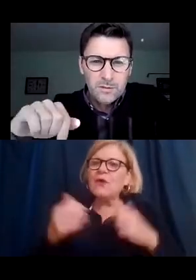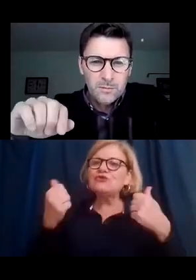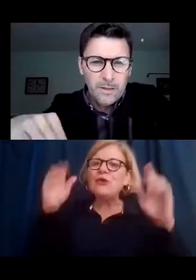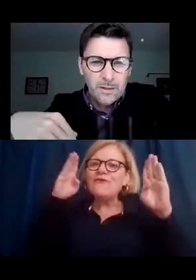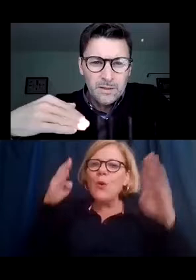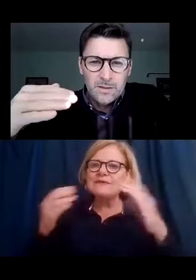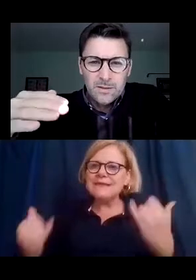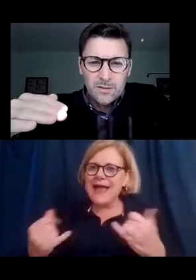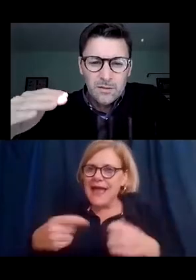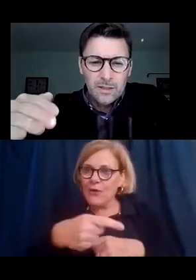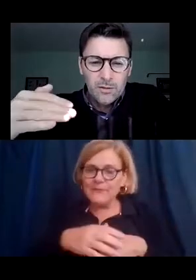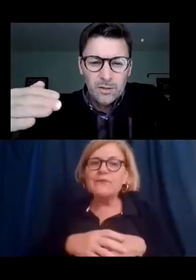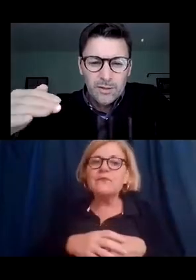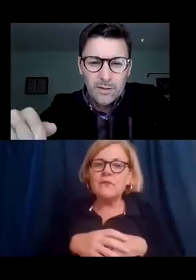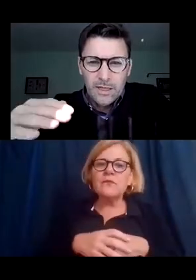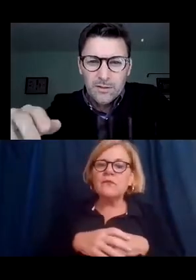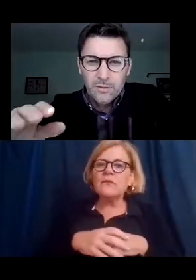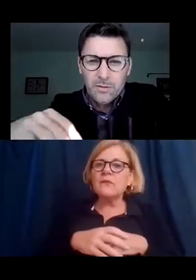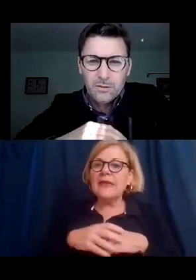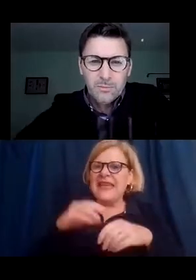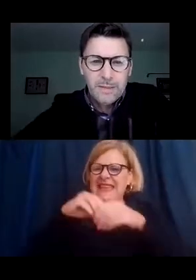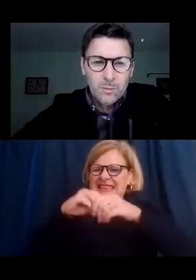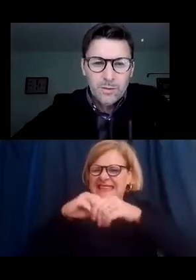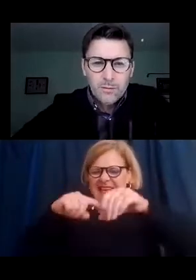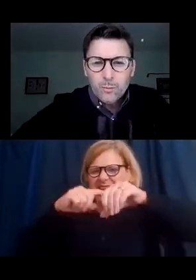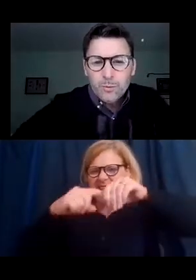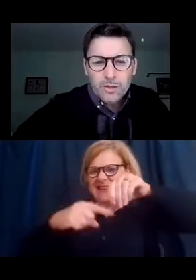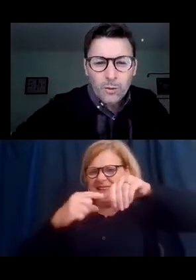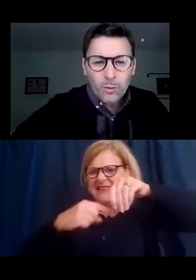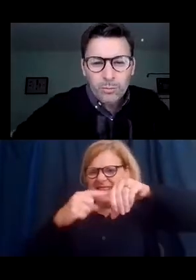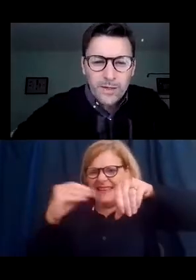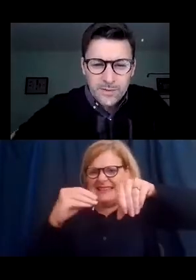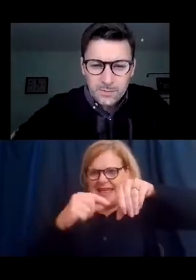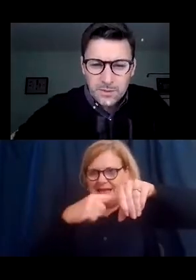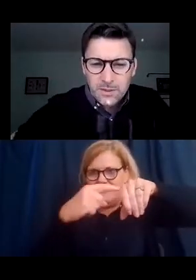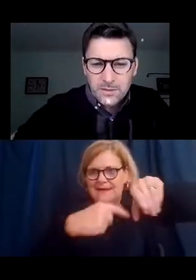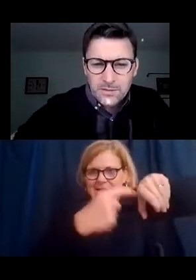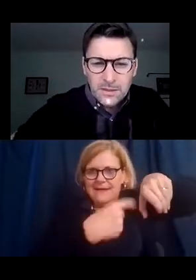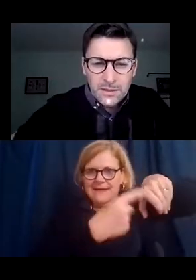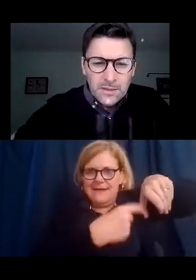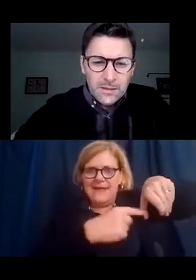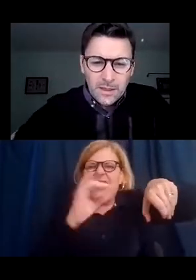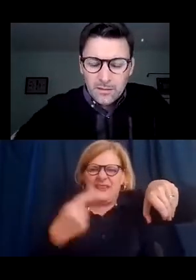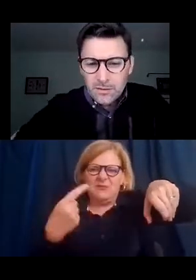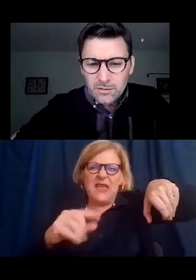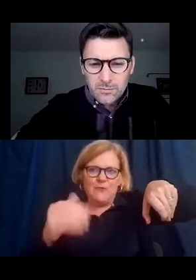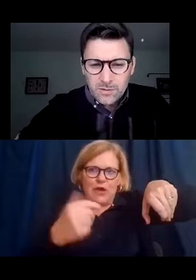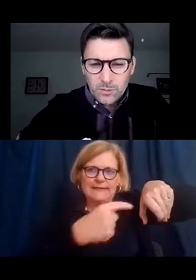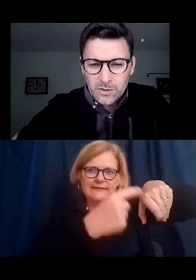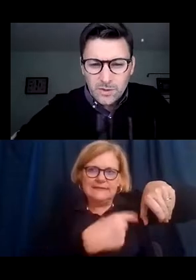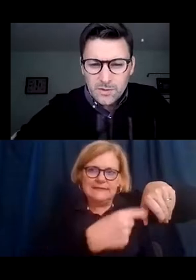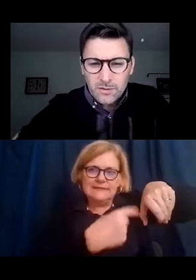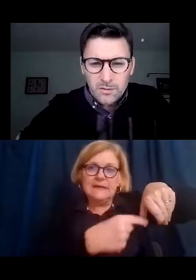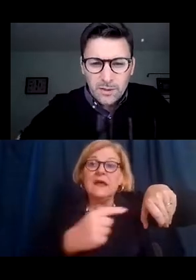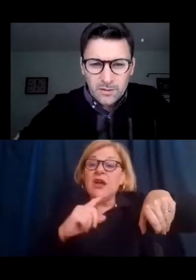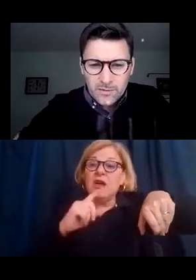on here is this inner layer, the endothelium. That's where really the whole process begins. The endothelium is